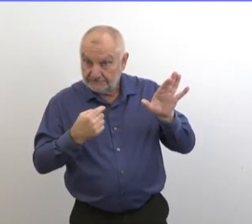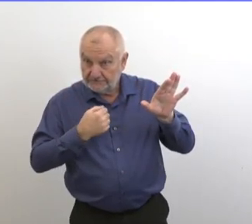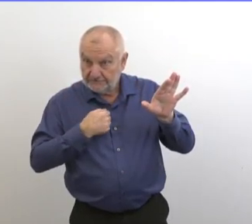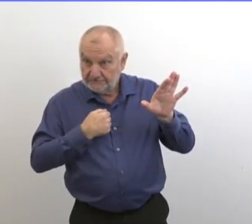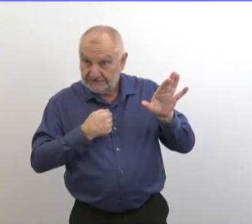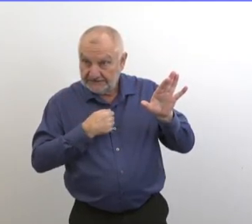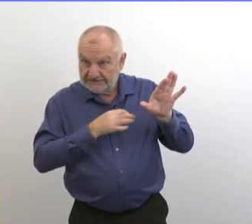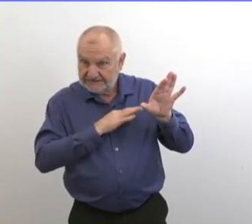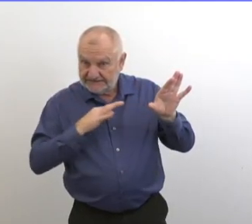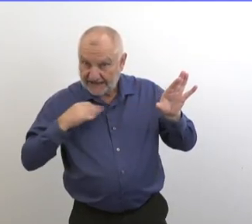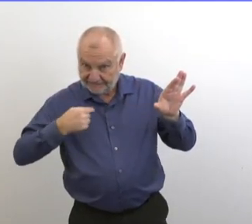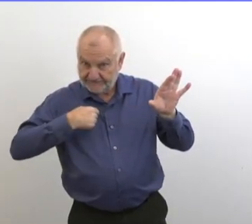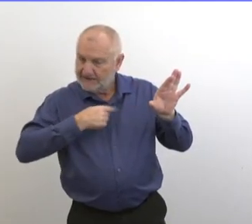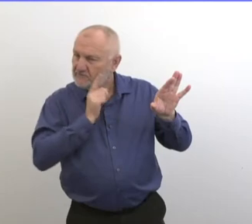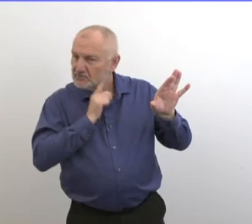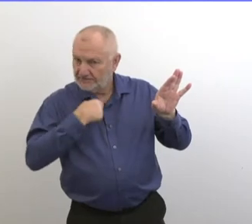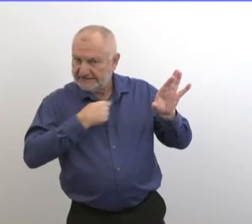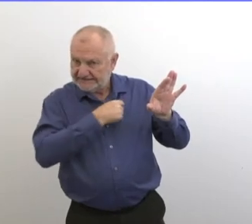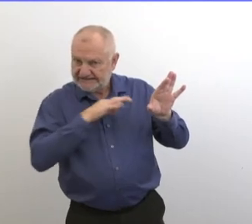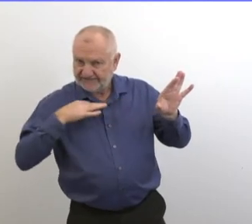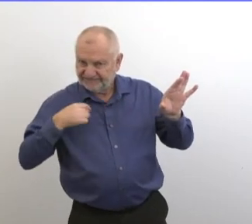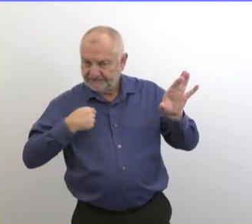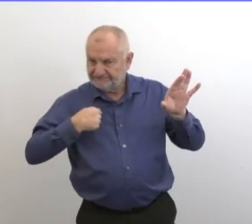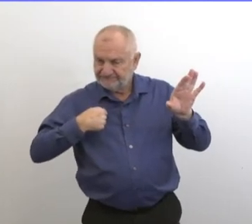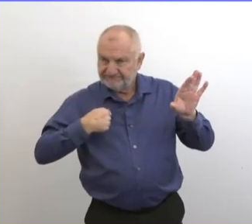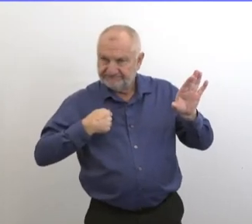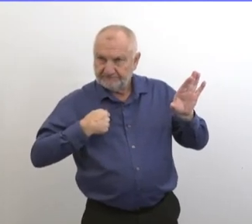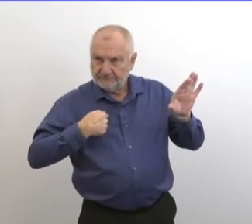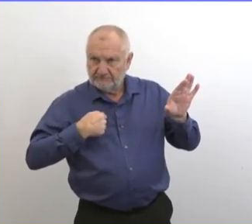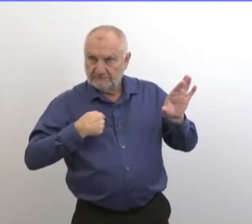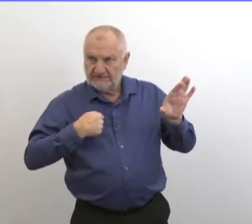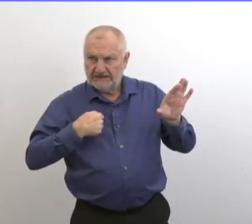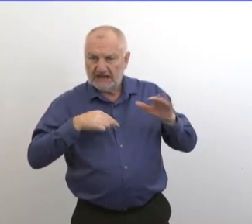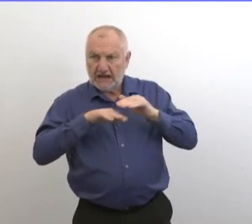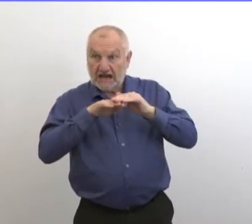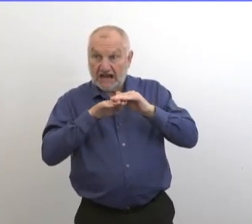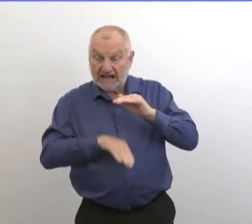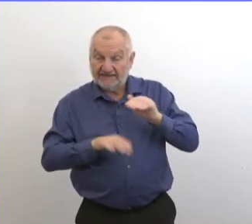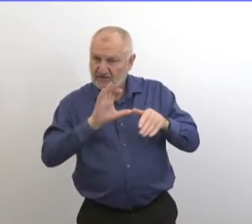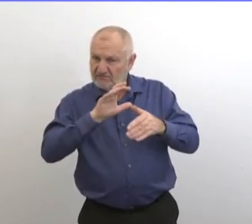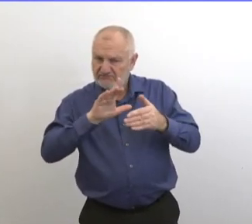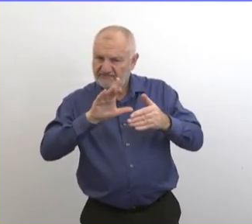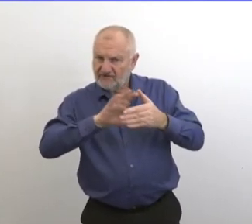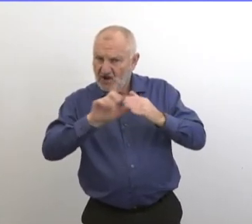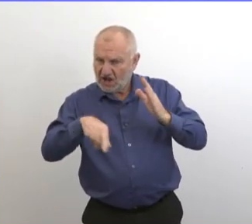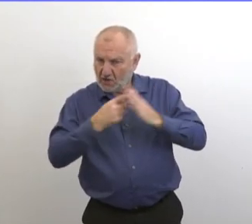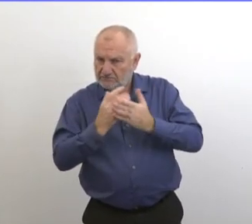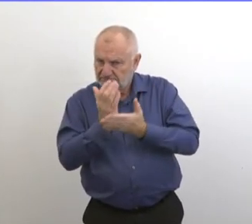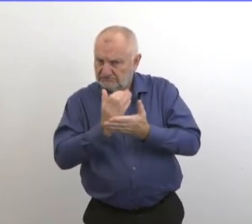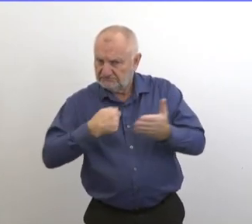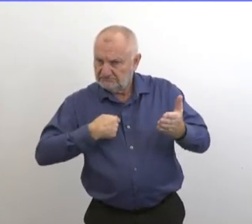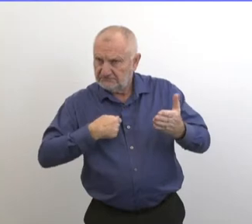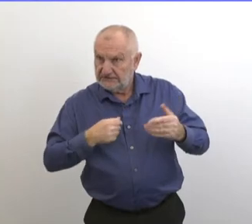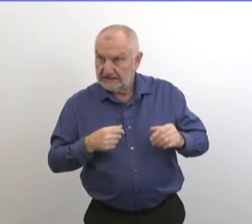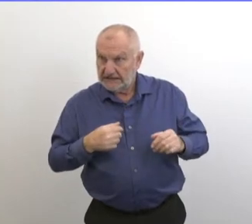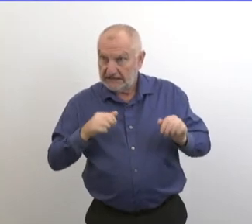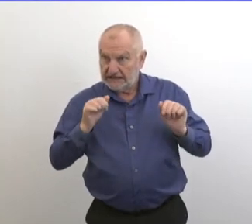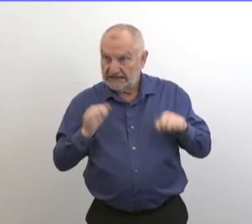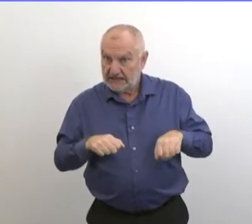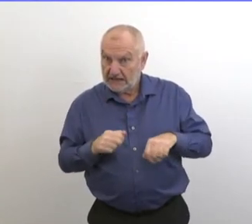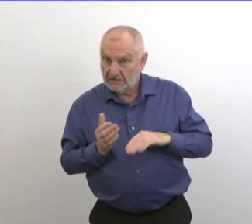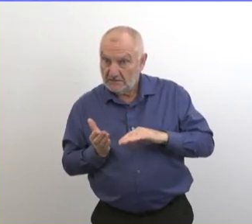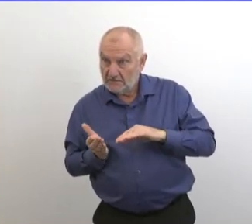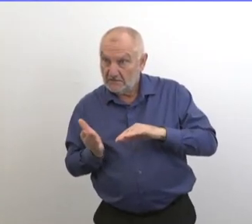working in these sectors, you're making less than $25 an hour, you are eligible for the $5. But if you're an employee in this